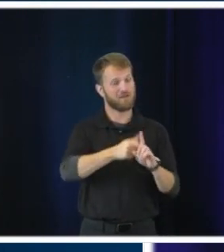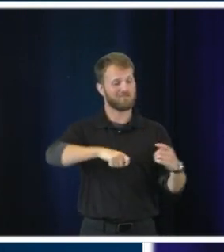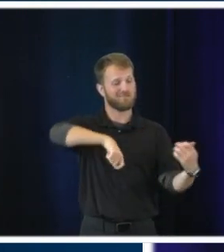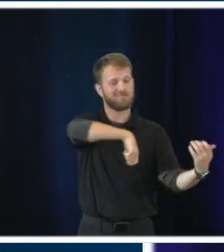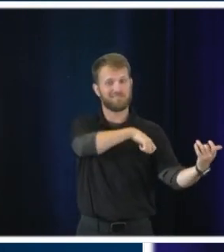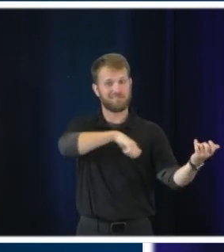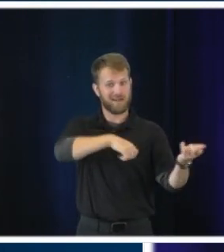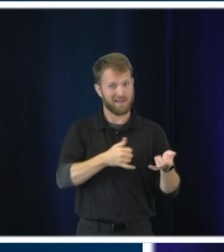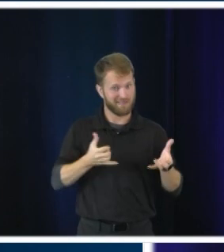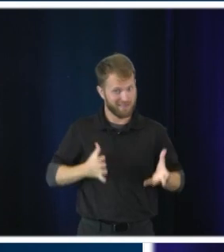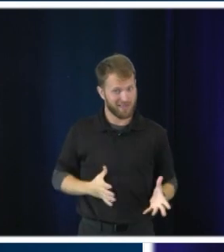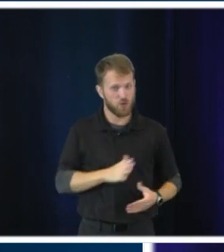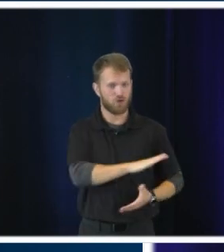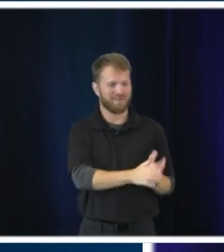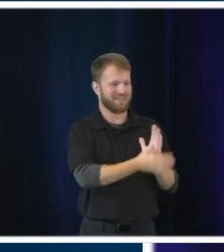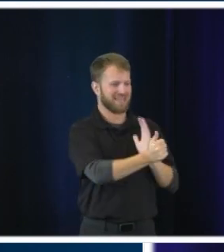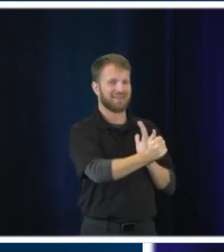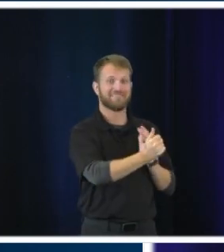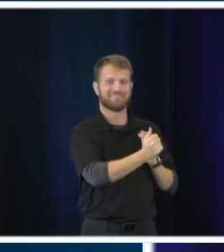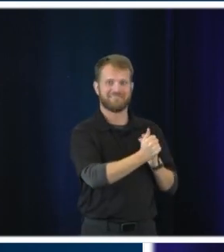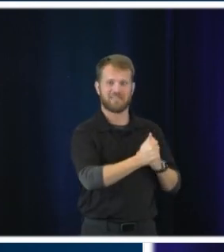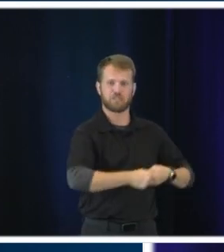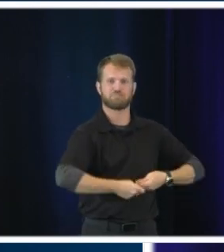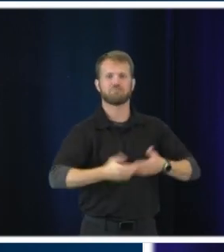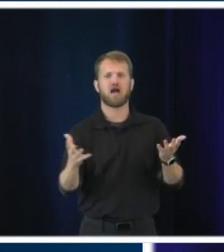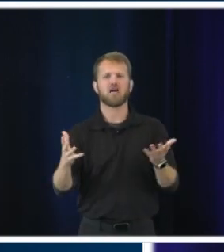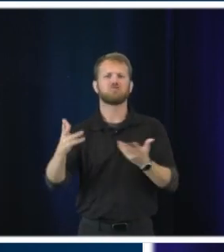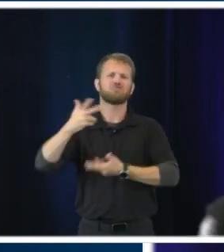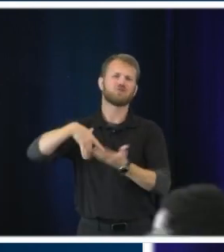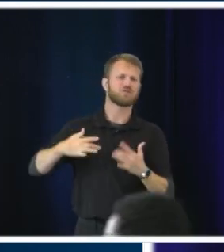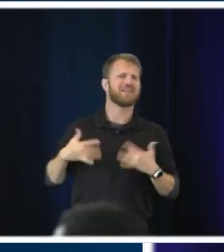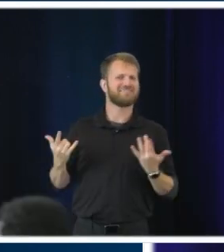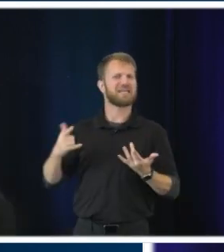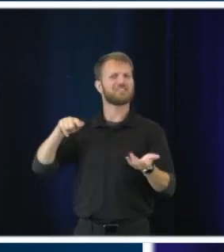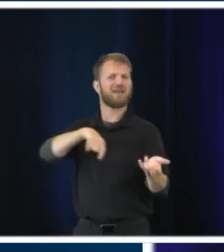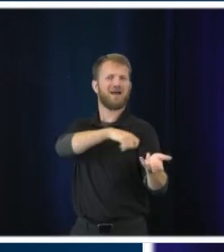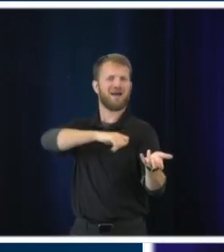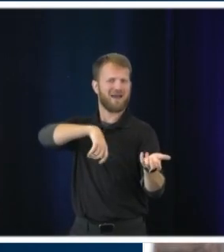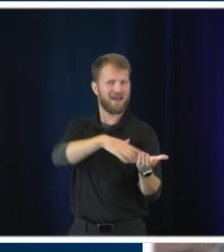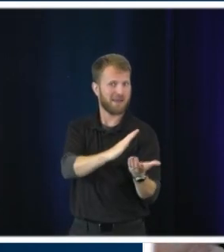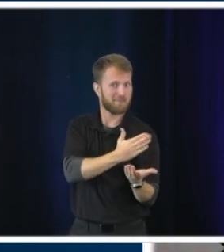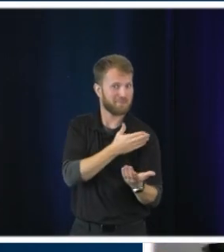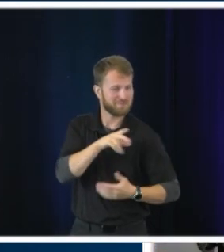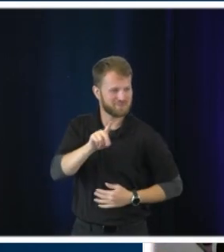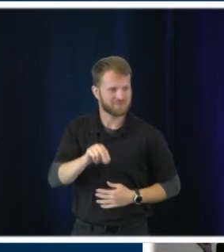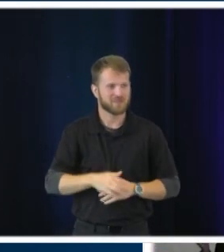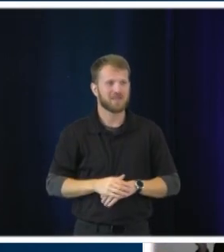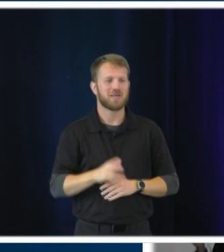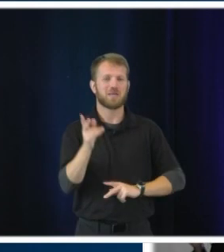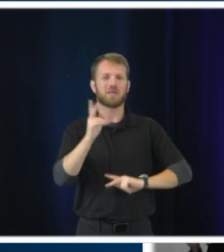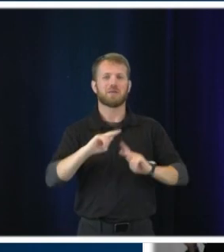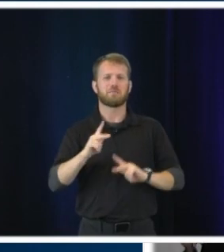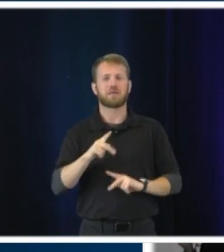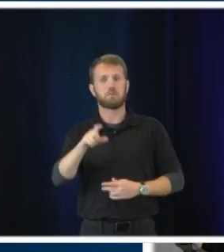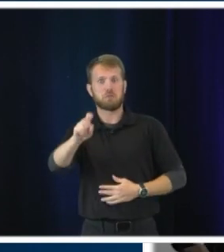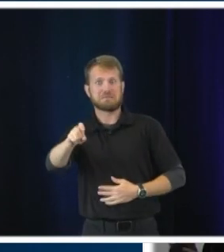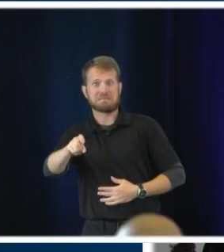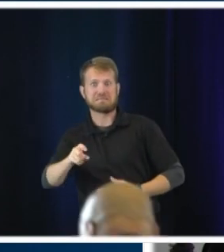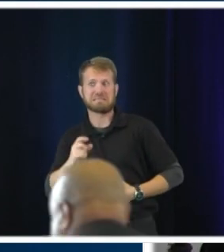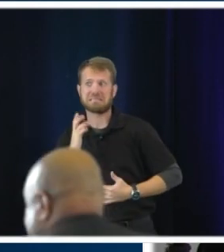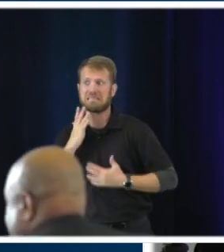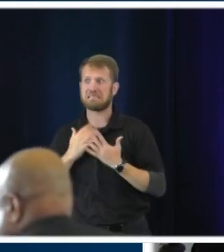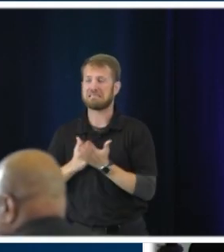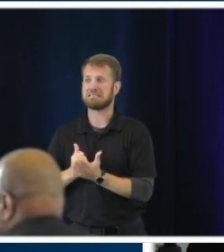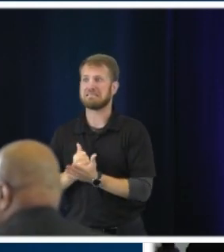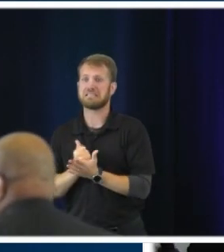her gift with the community by playing at social events. She helps to bring a smile to the faces of those most in need of comfort and